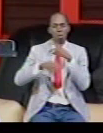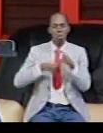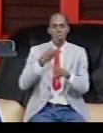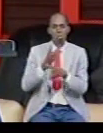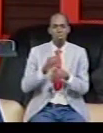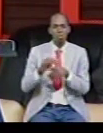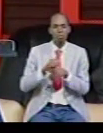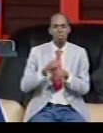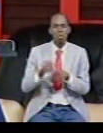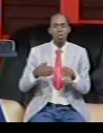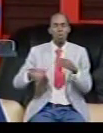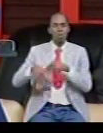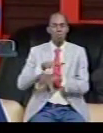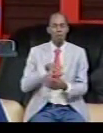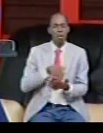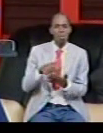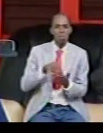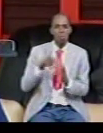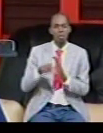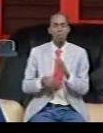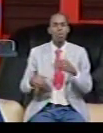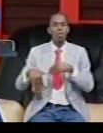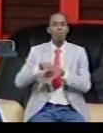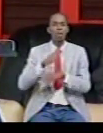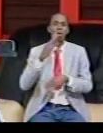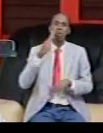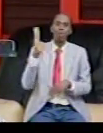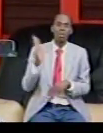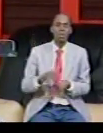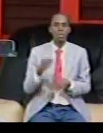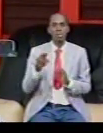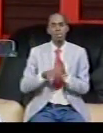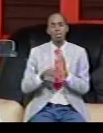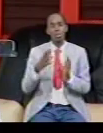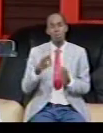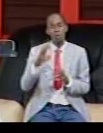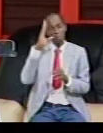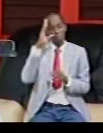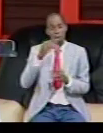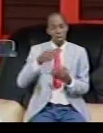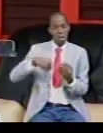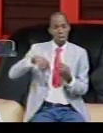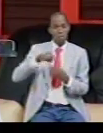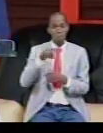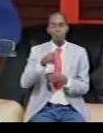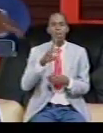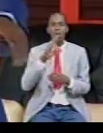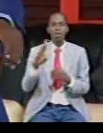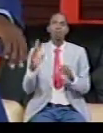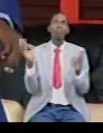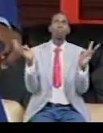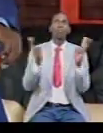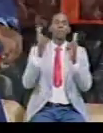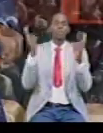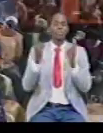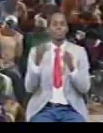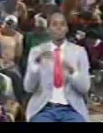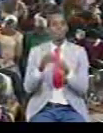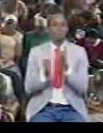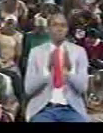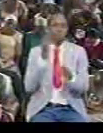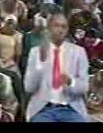over weakness, over wickedness of men around you. You are victorious in Jesus'